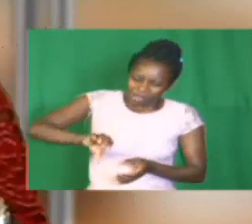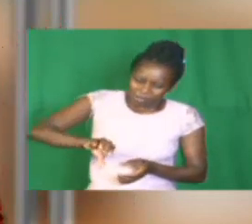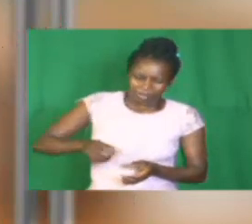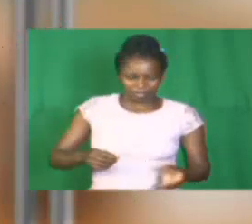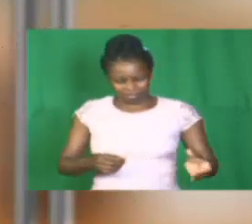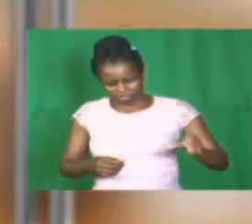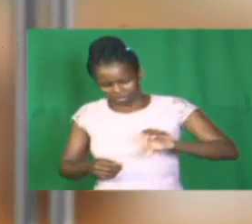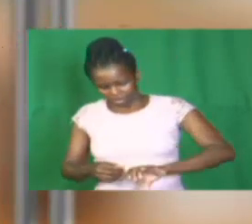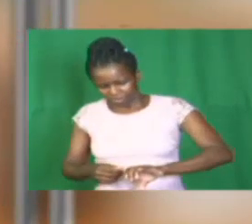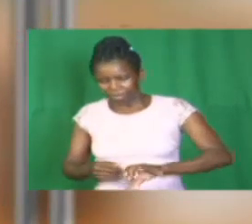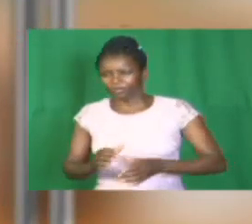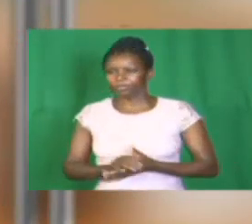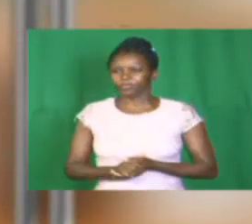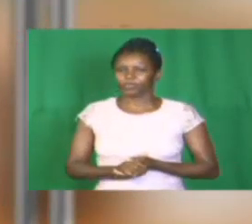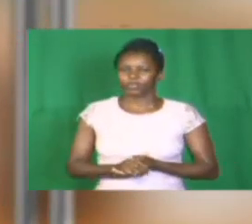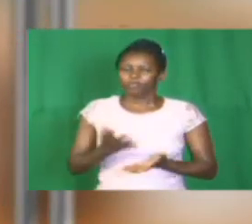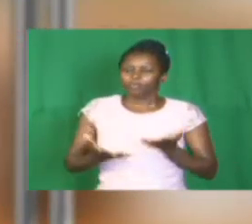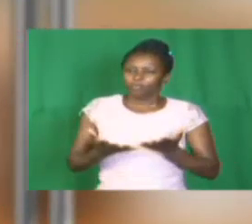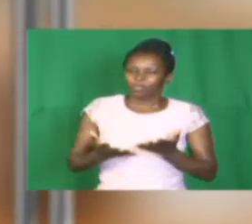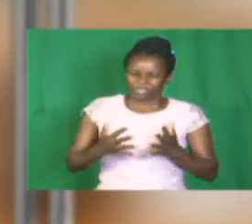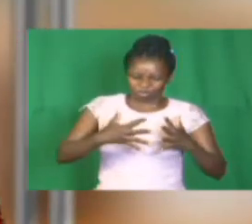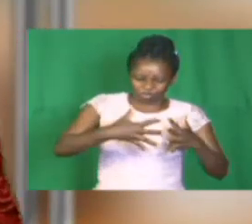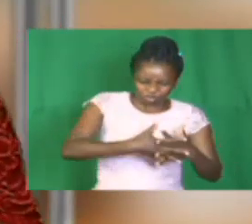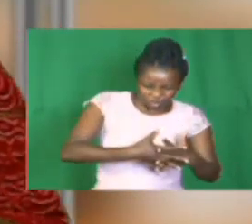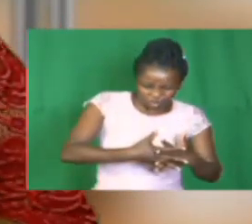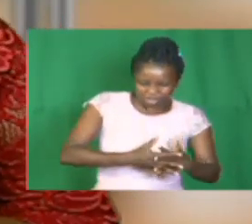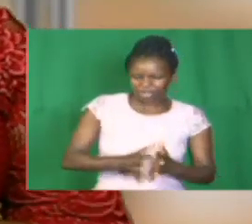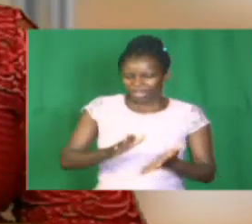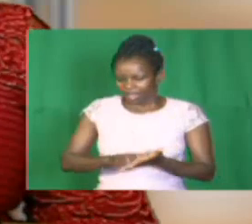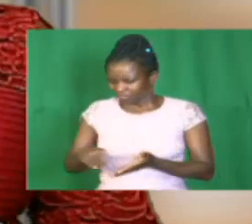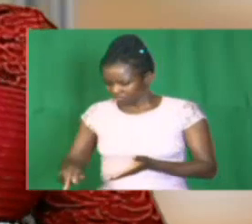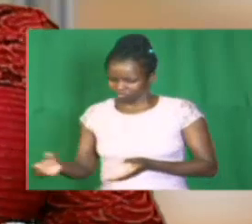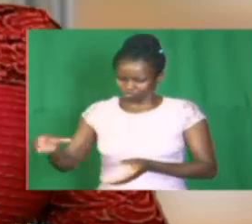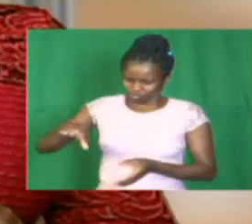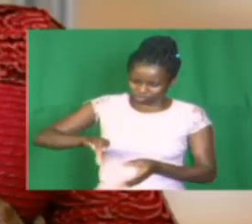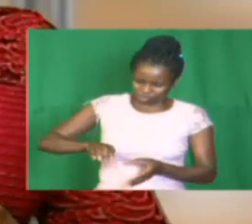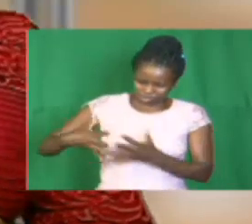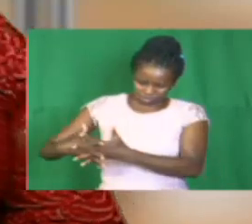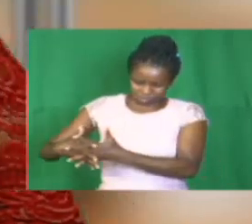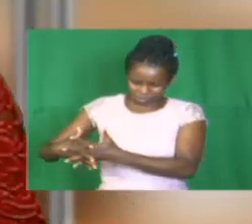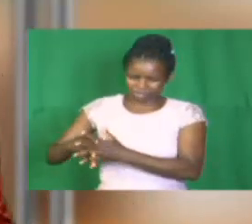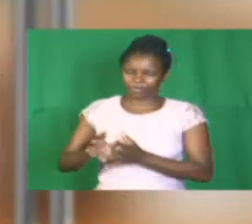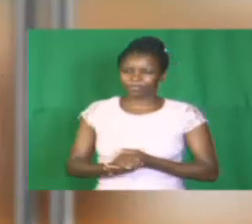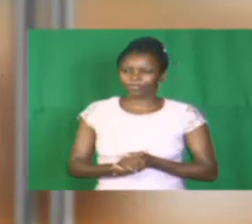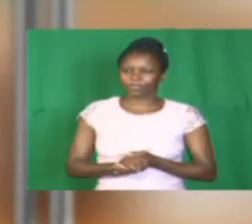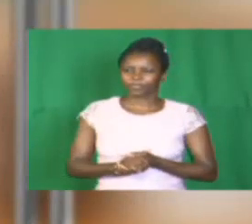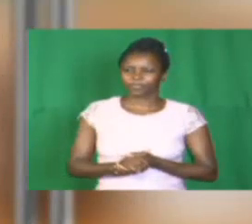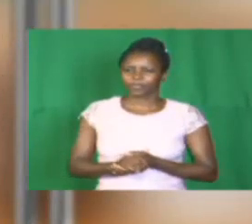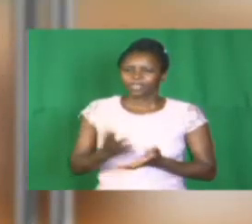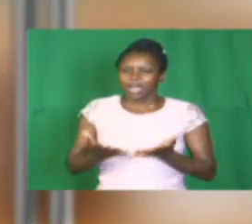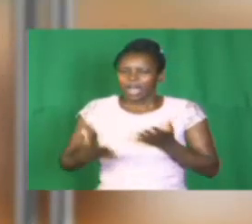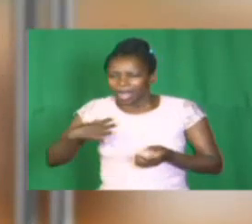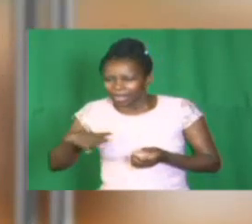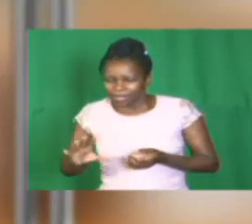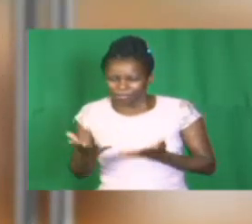We can have a mixture of a solid and another solid. We can also have a mixture of